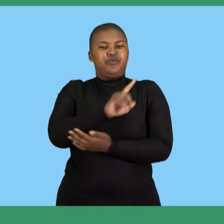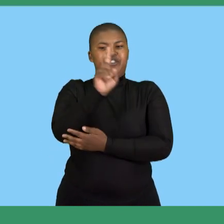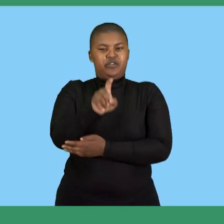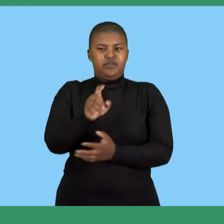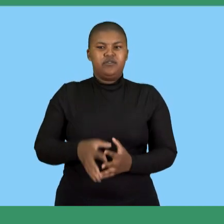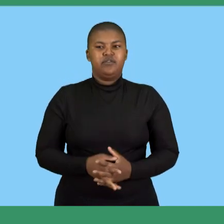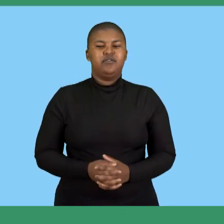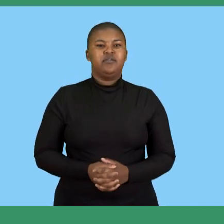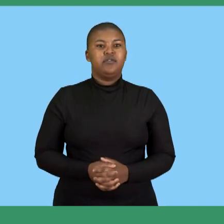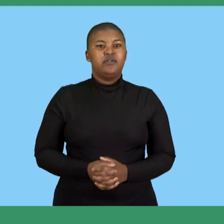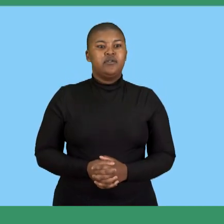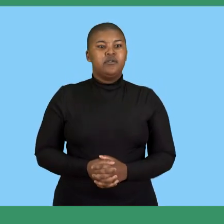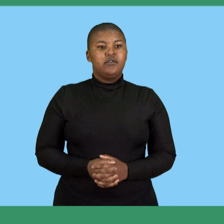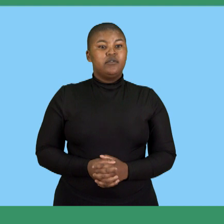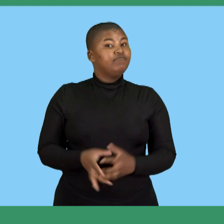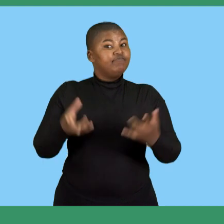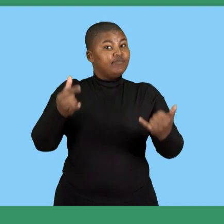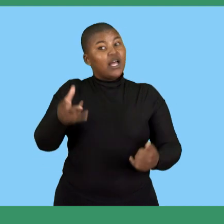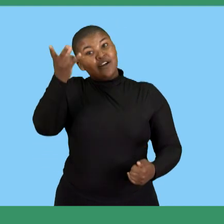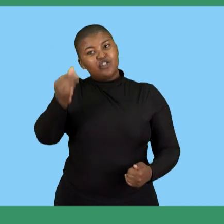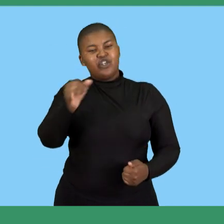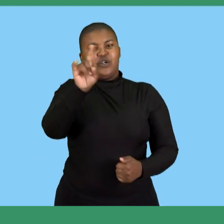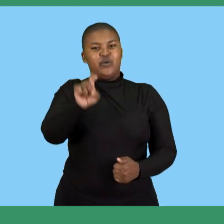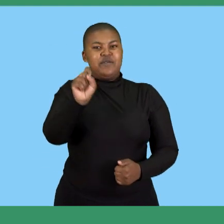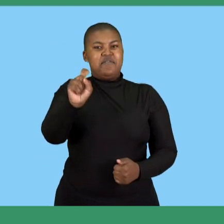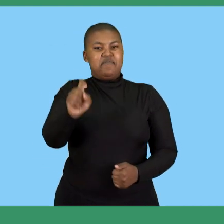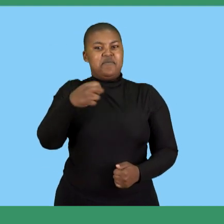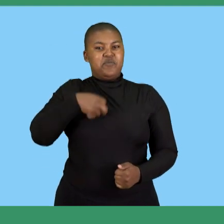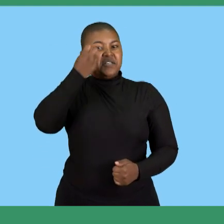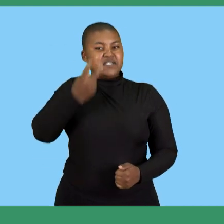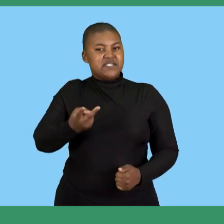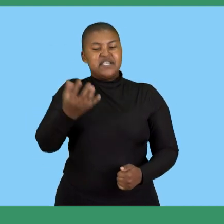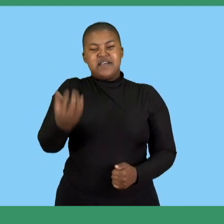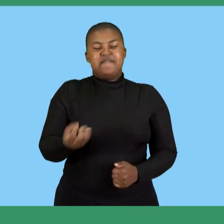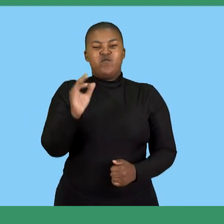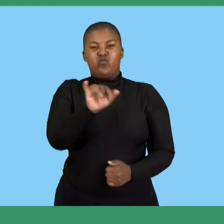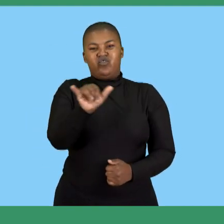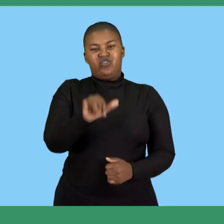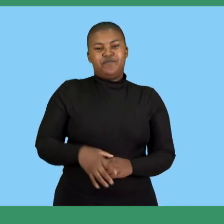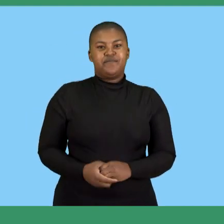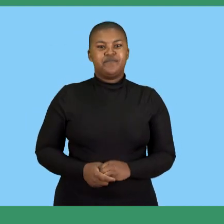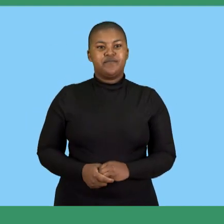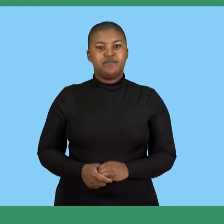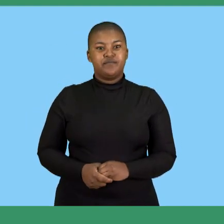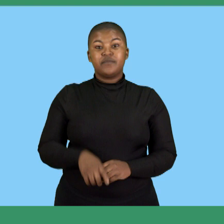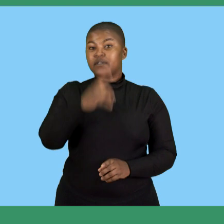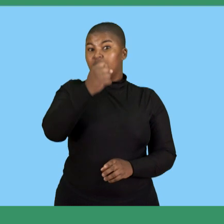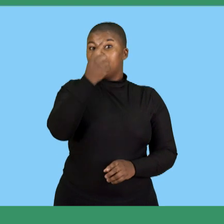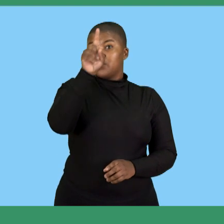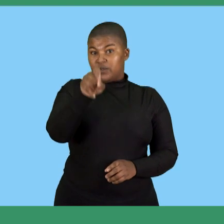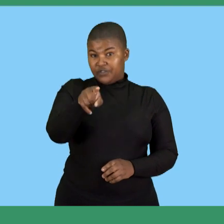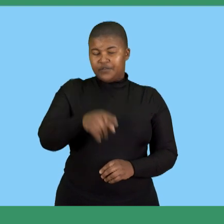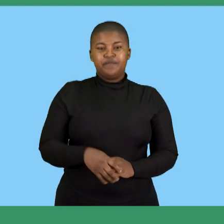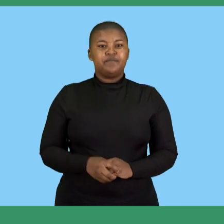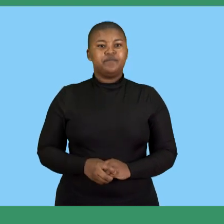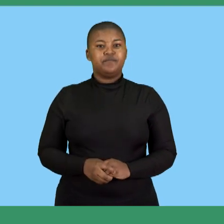anticipating possible questions. Now, let us check the questions that we have to answer. The first